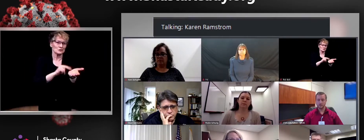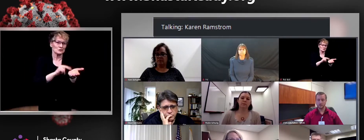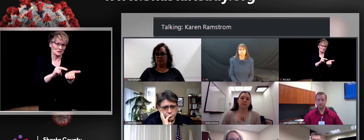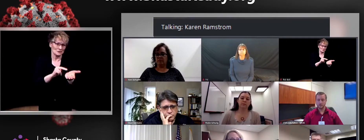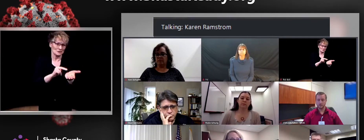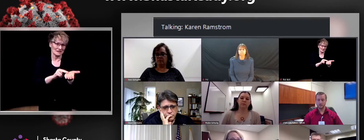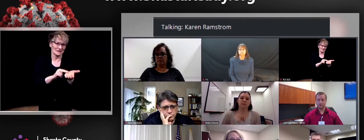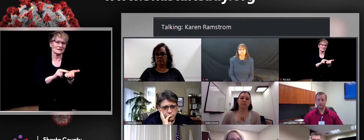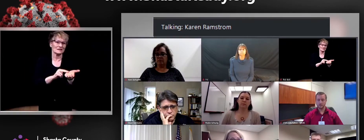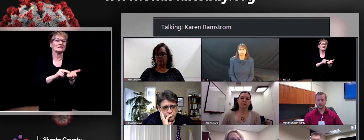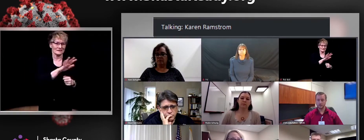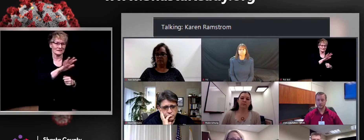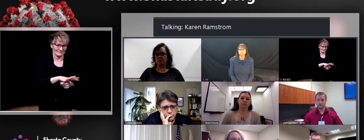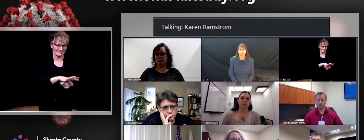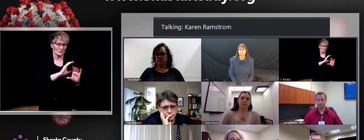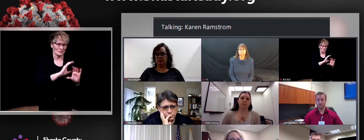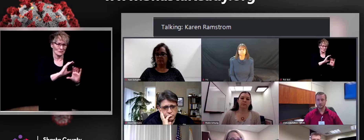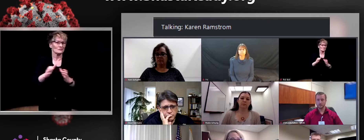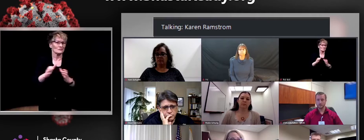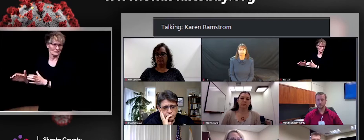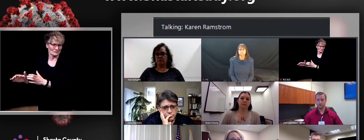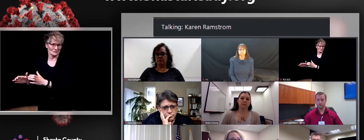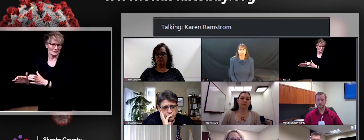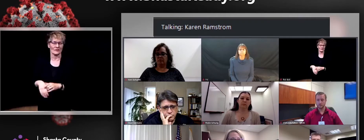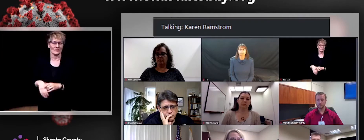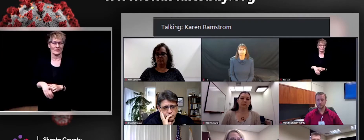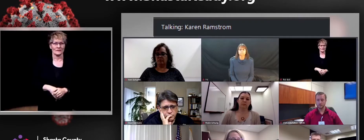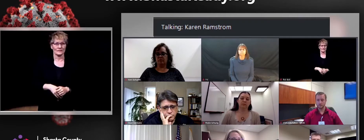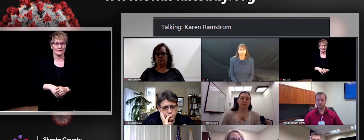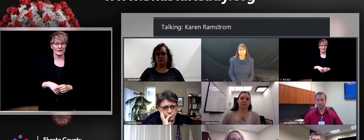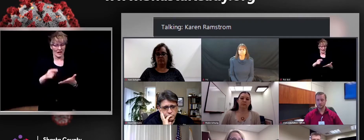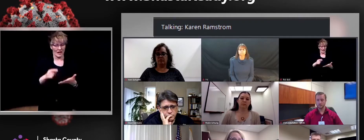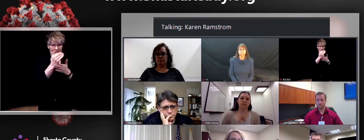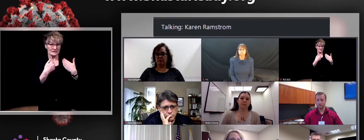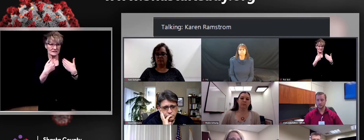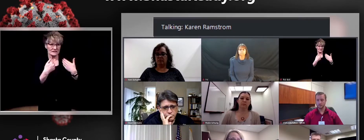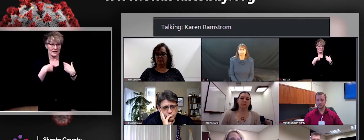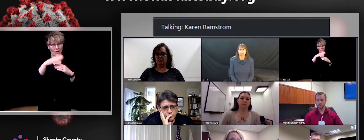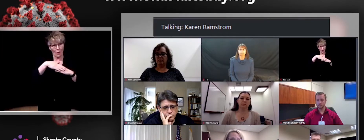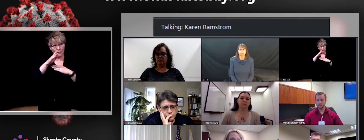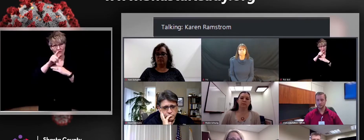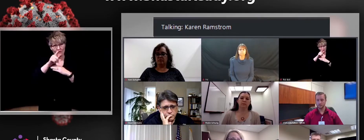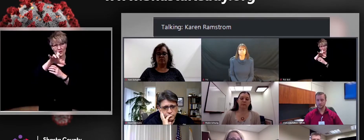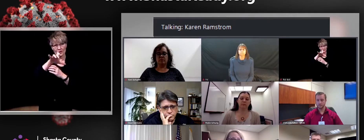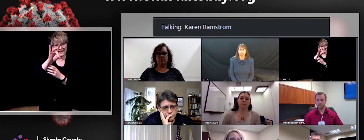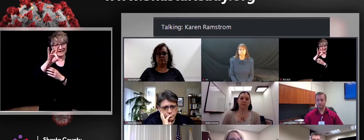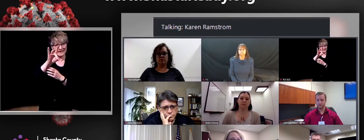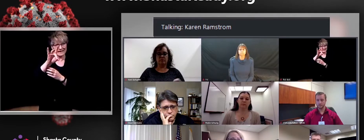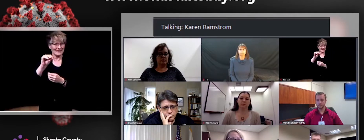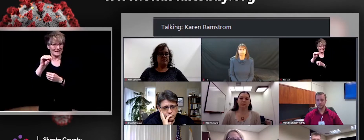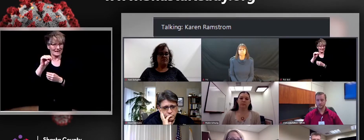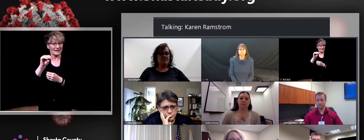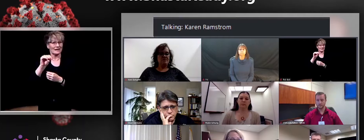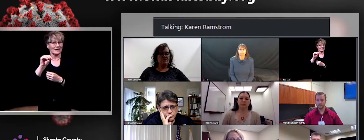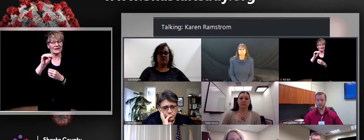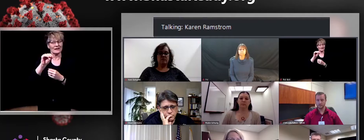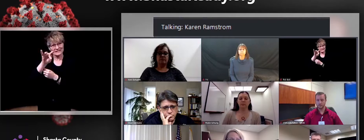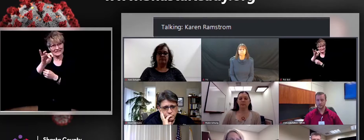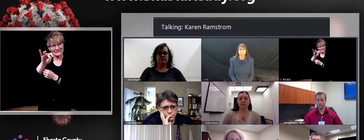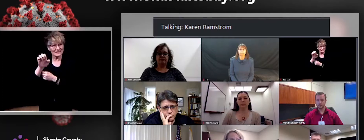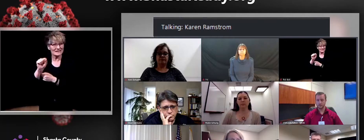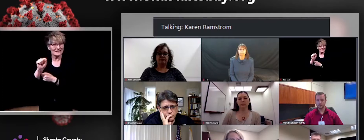there's over 140 facilities on this list of a variety of kinds of residential facilities for our older adults and vulnerable